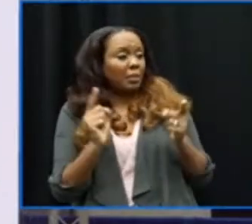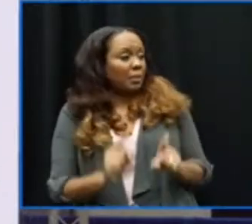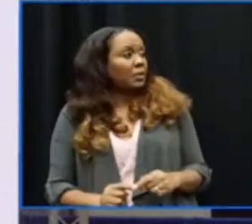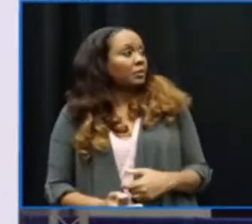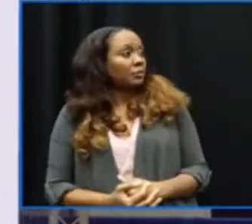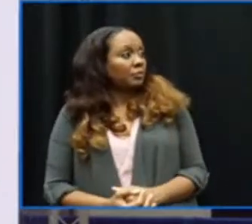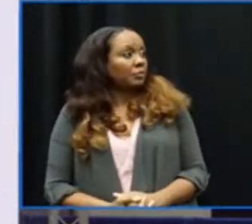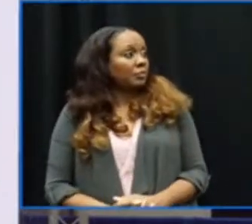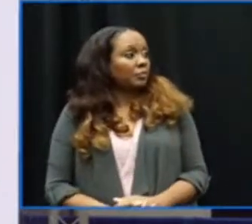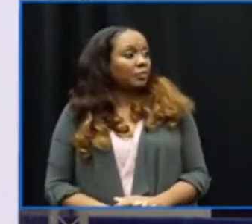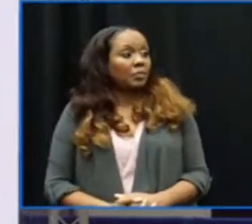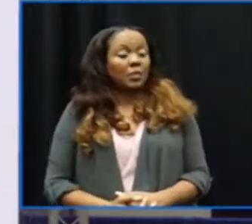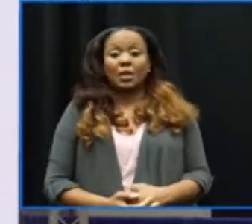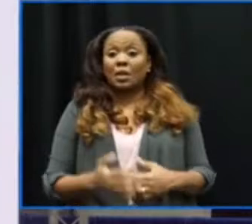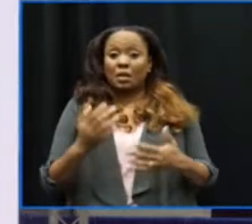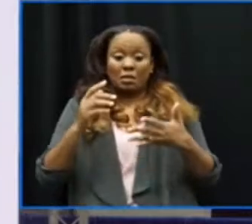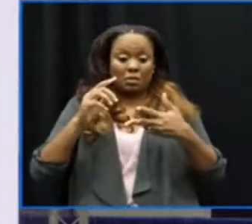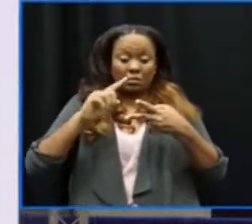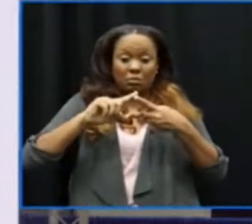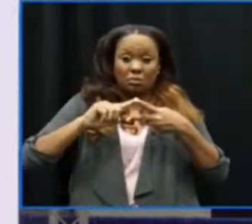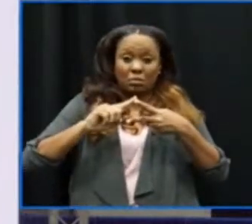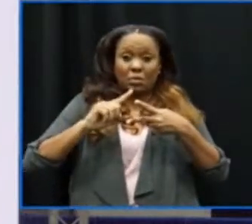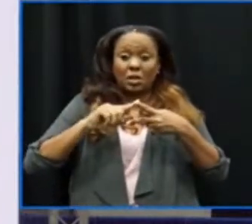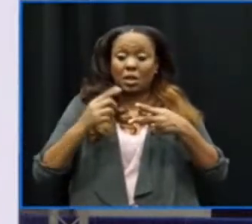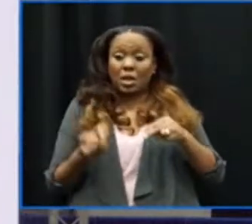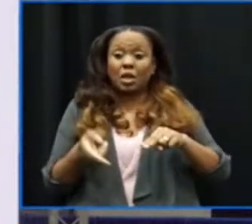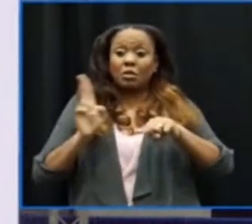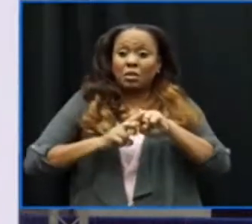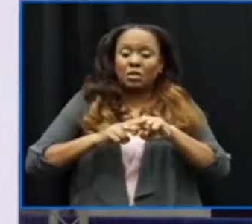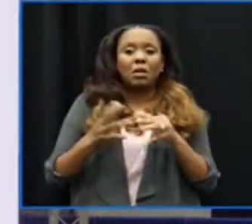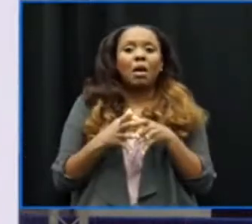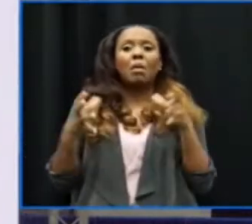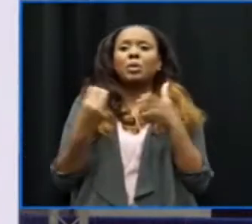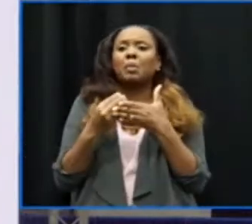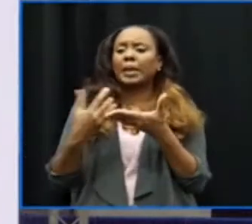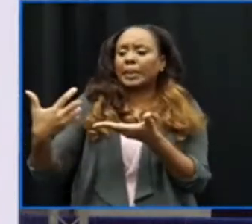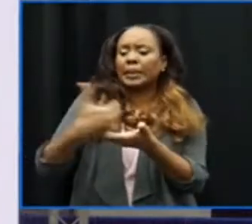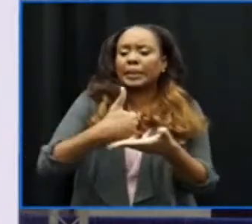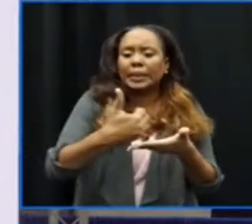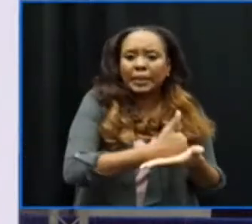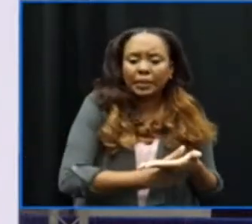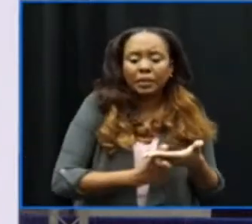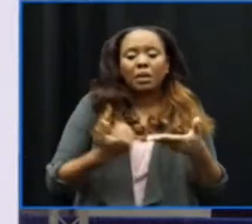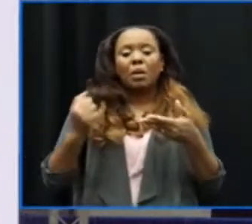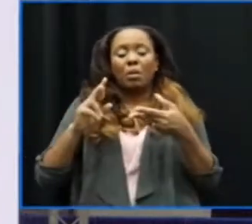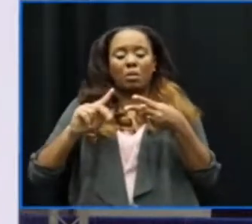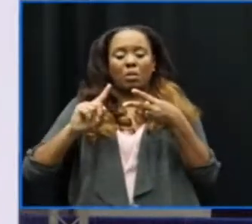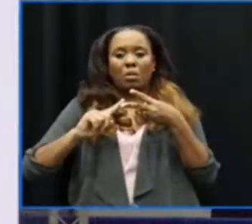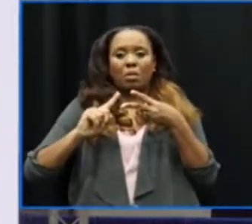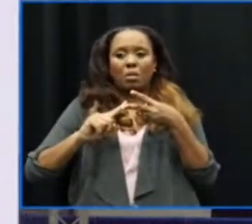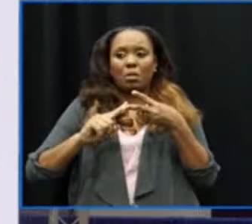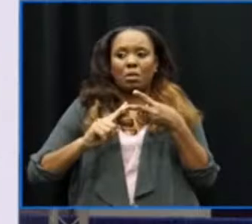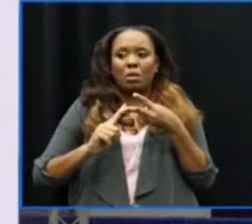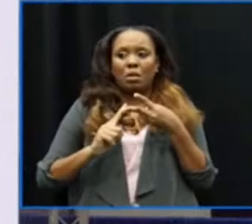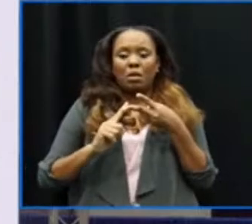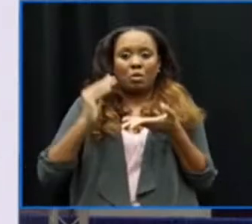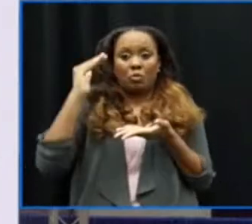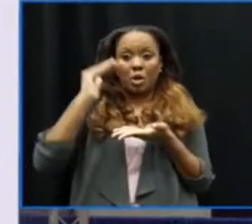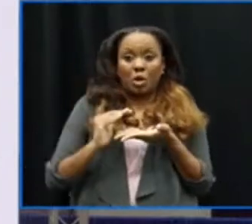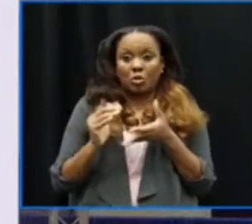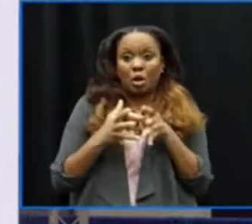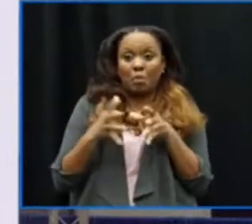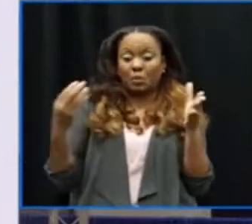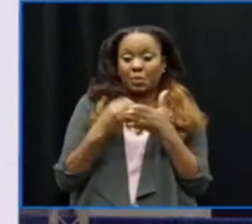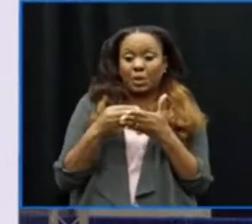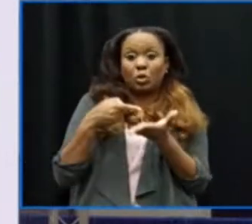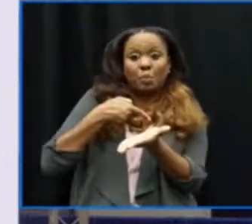You can either increase how much money comes in, or you can reduce how much money goes out. You could do